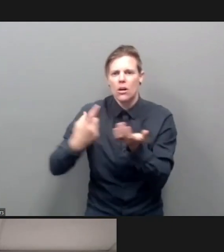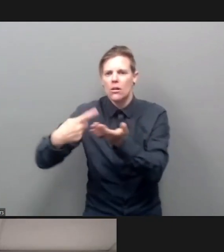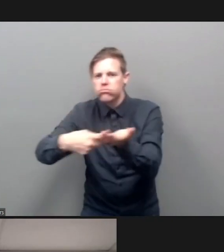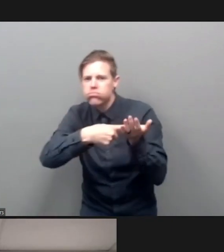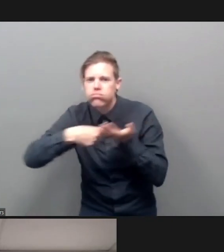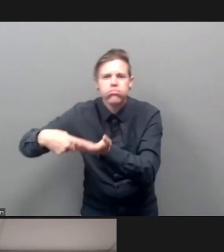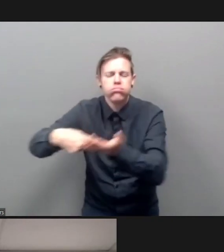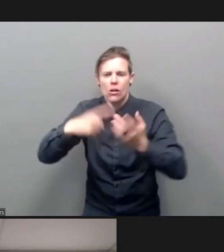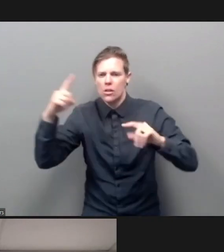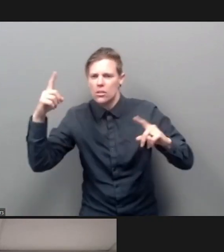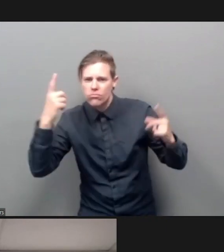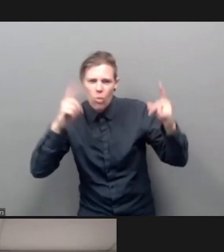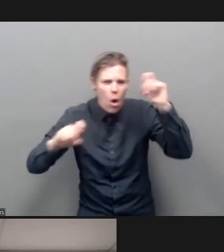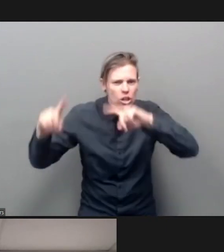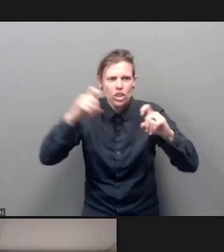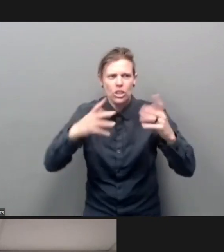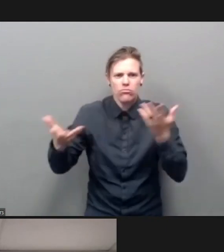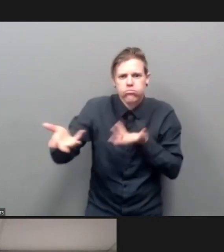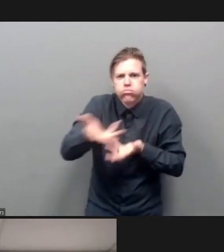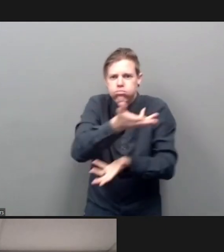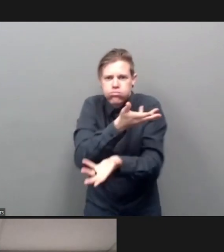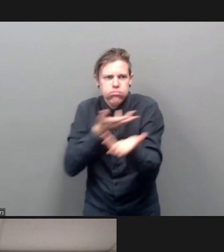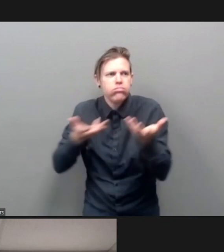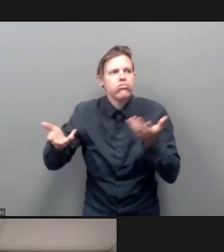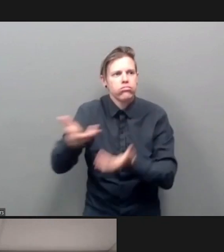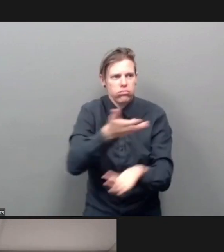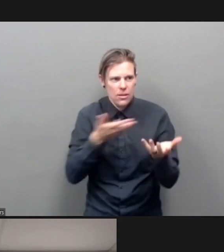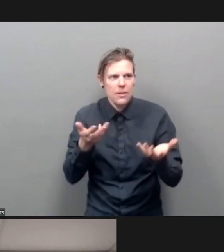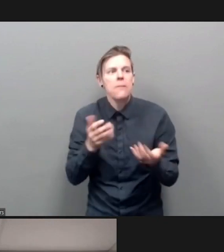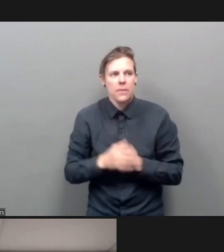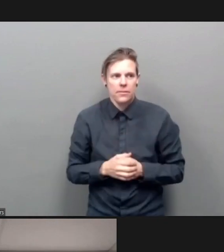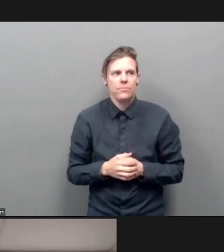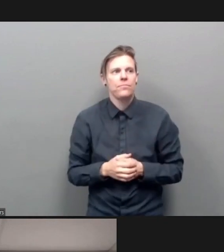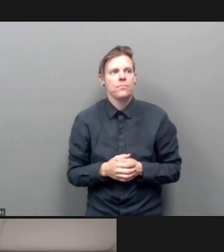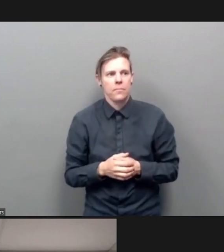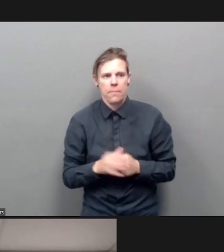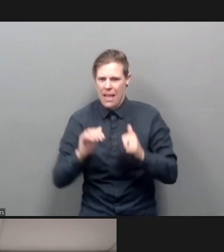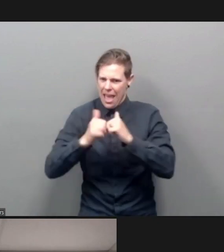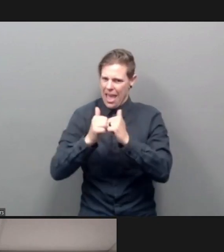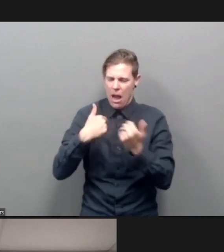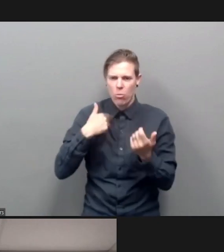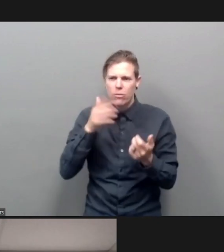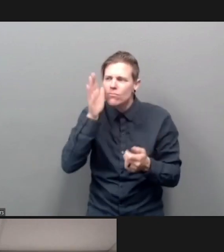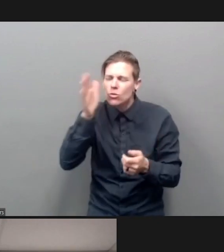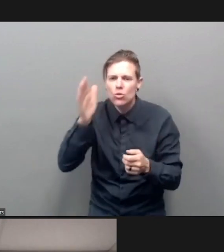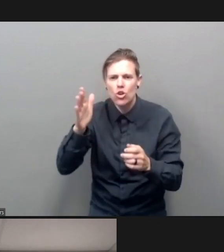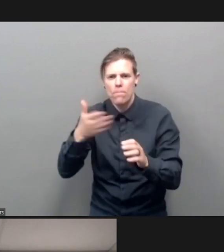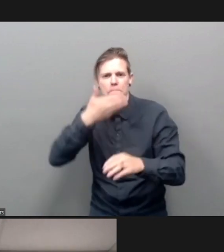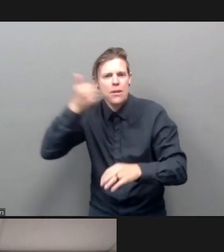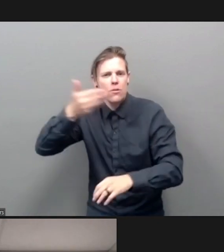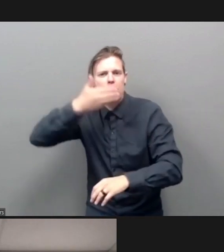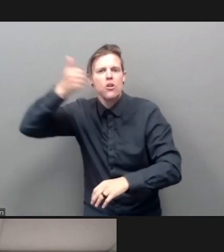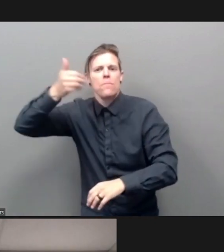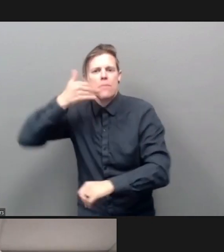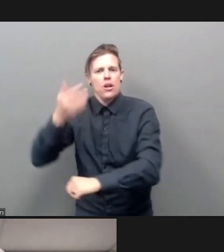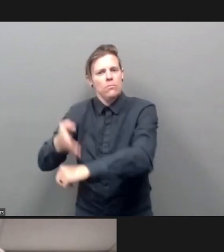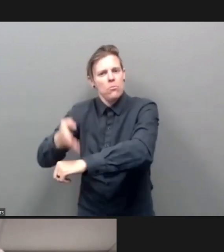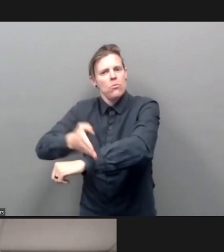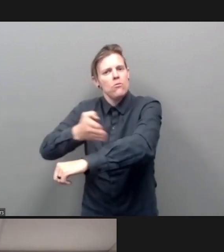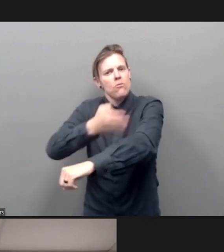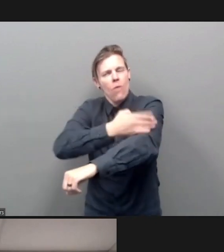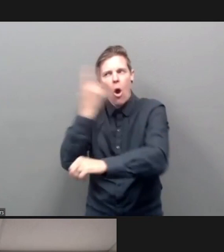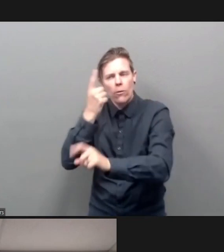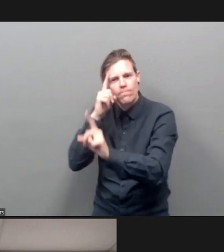and what we can do better about it. Thank you very much, Dr. Grace, for having me today. Thank you to the media for allowing me to